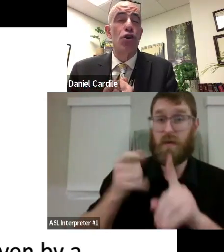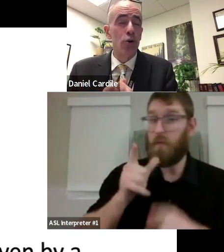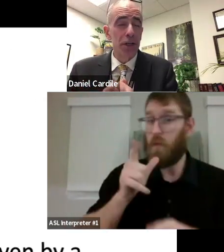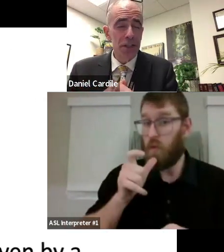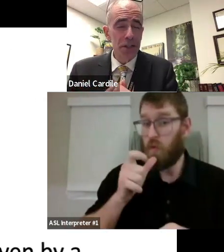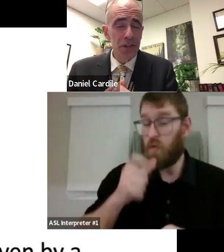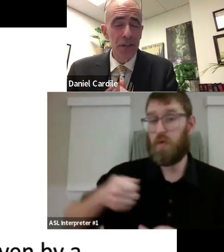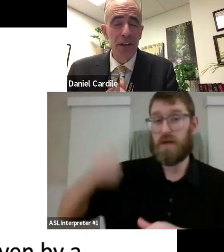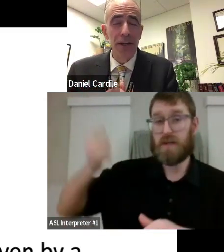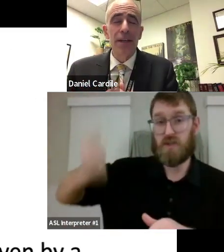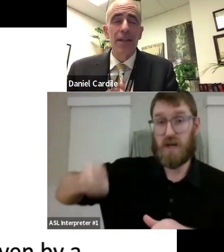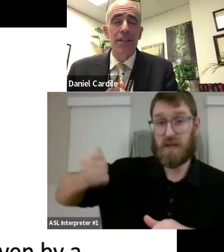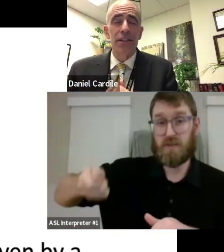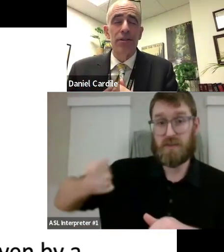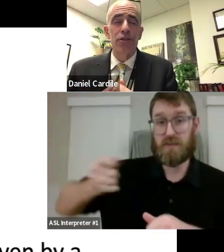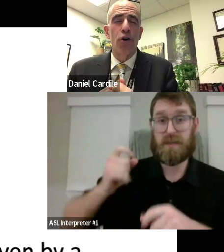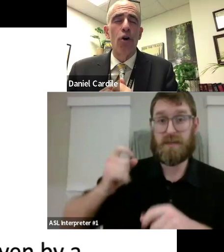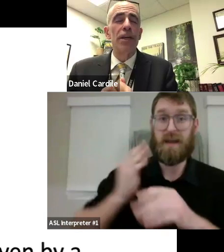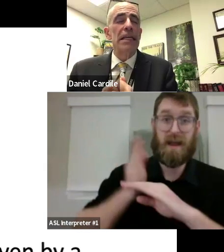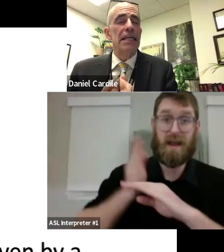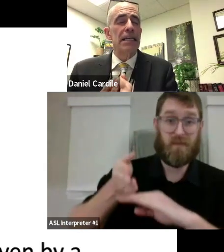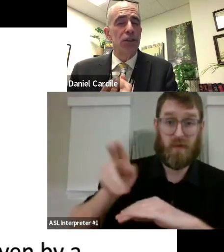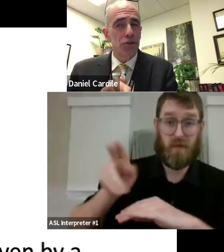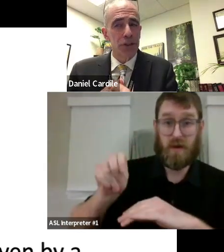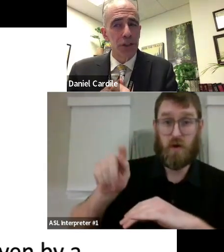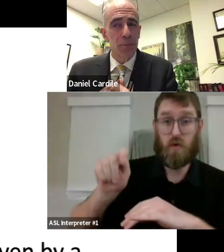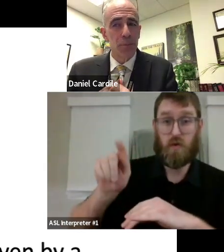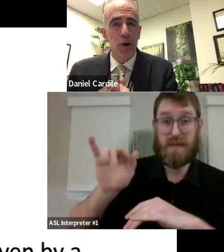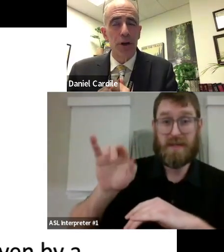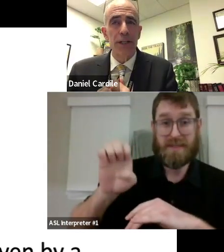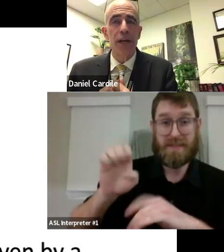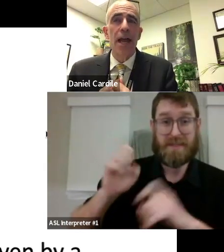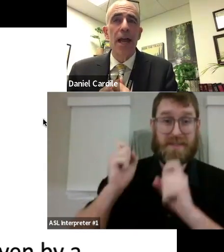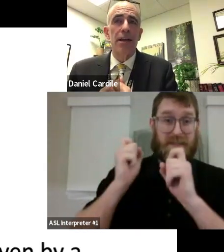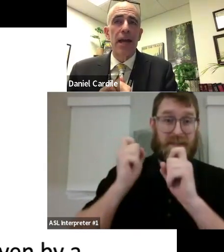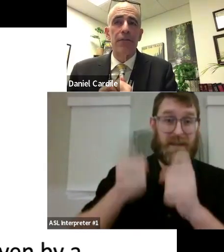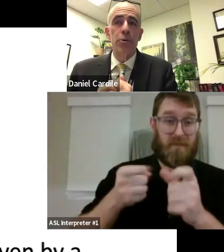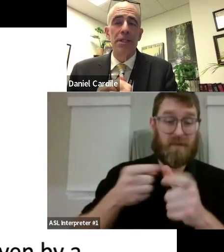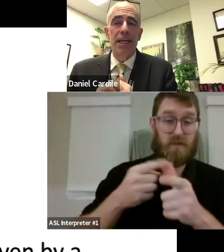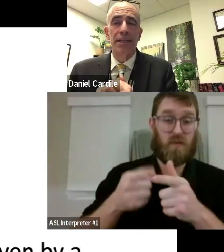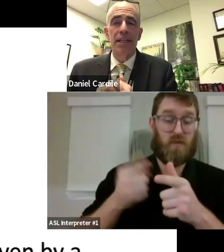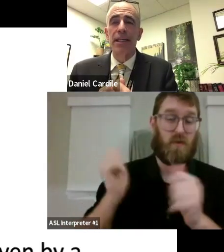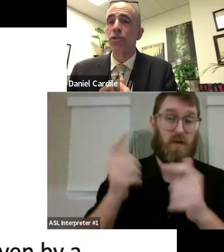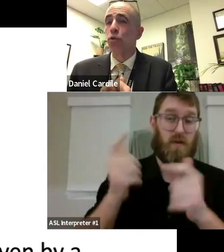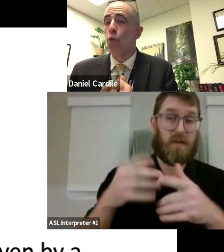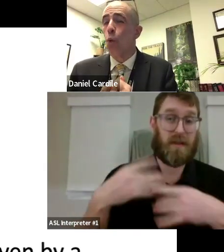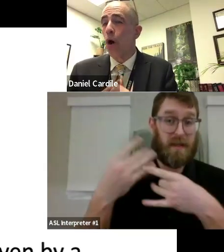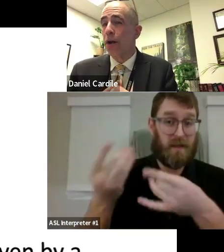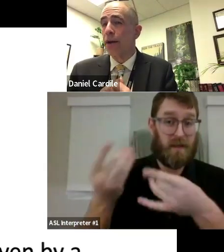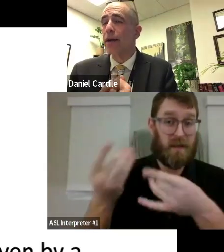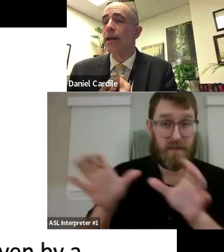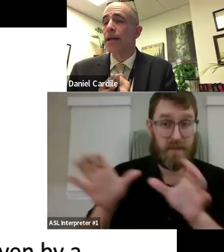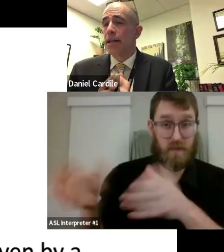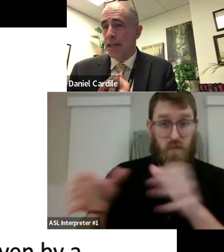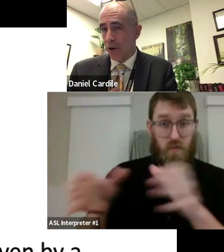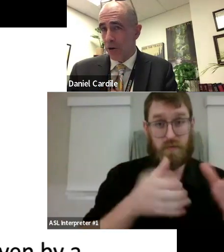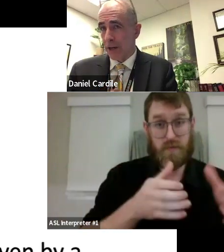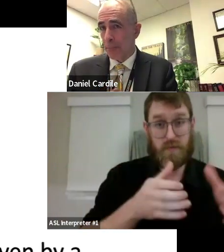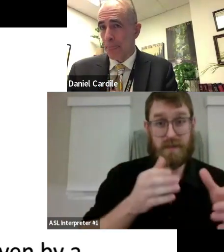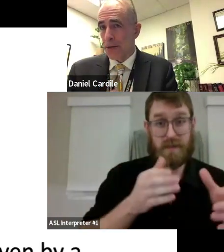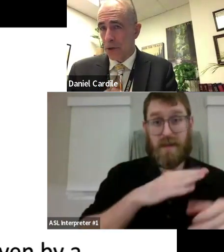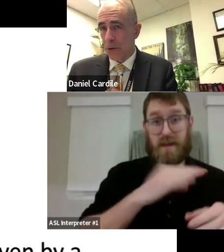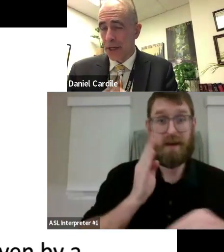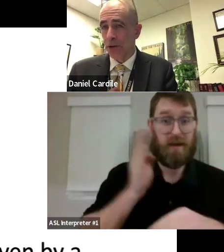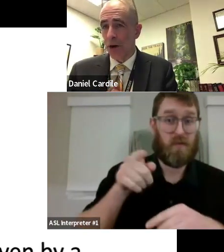after notice is given to all the interested parties, and after you attend at least one